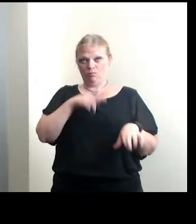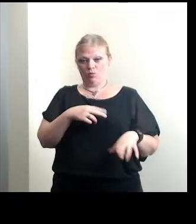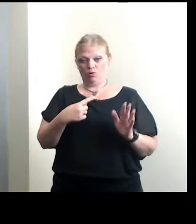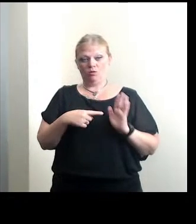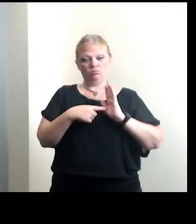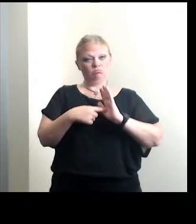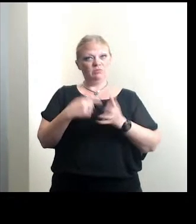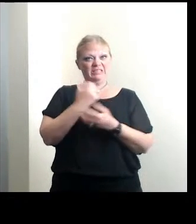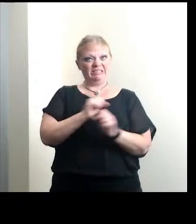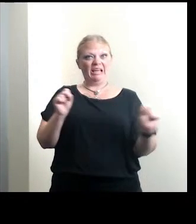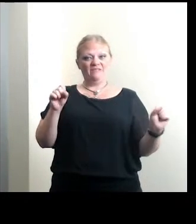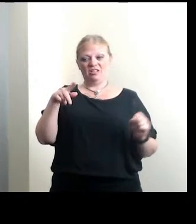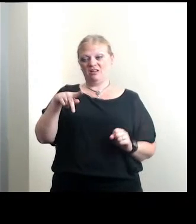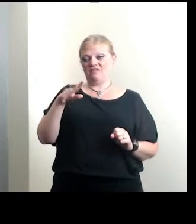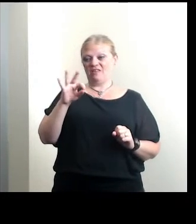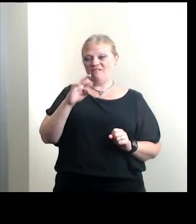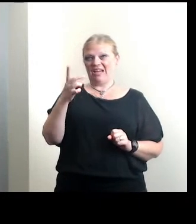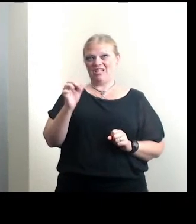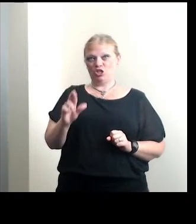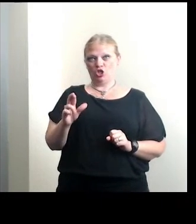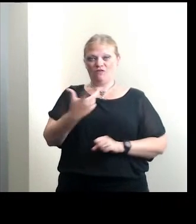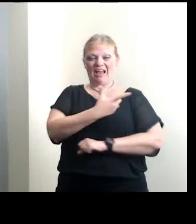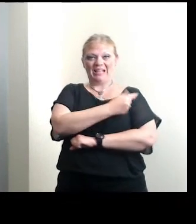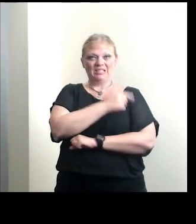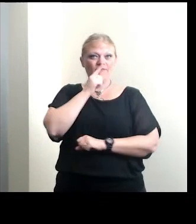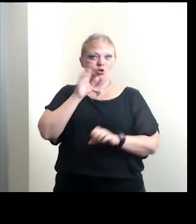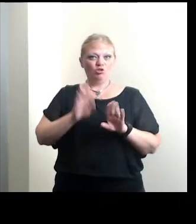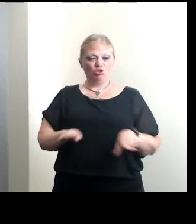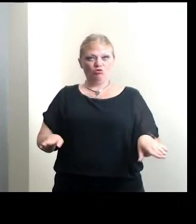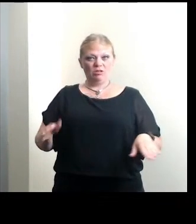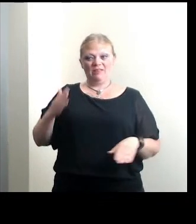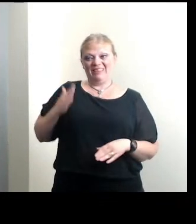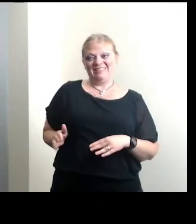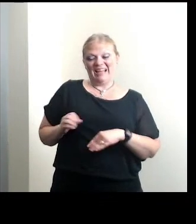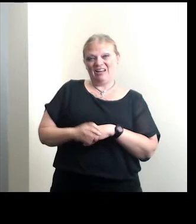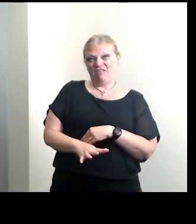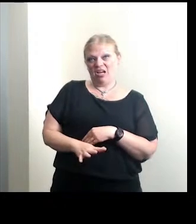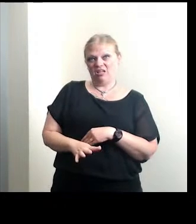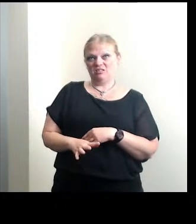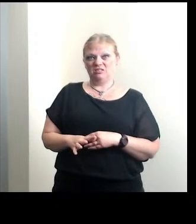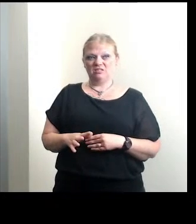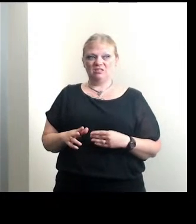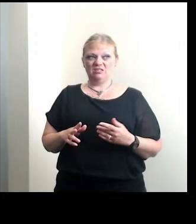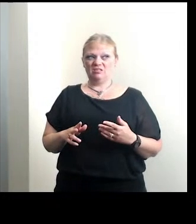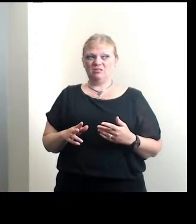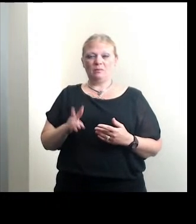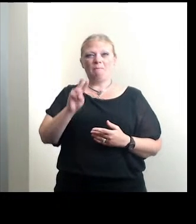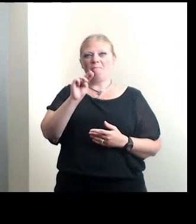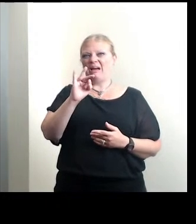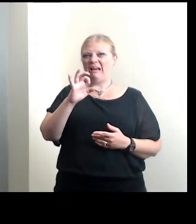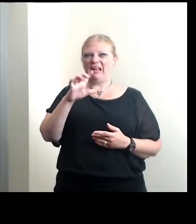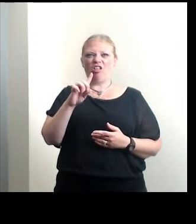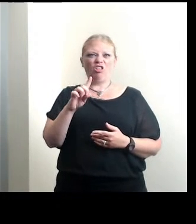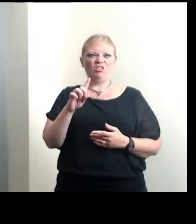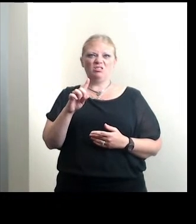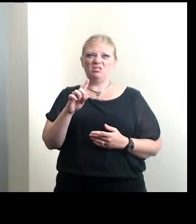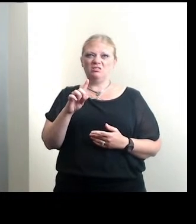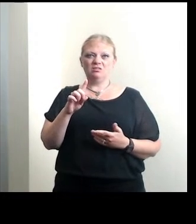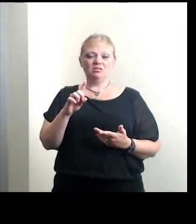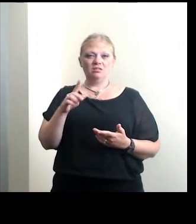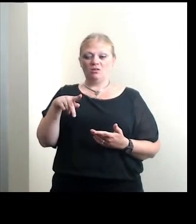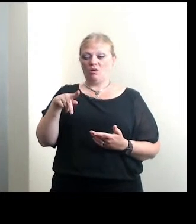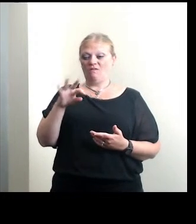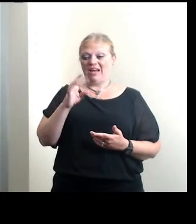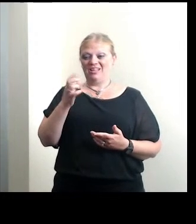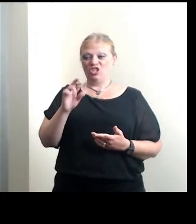safety of the Pfizer vaccine in children. The side effects were almost all very, very mild, and the Pfizer vaccine